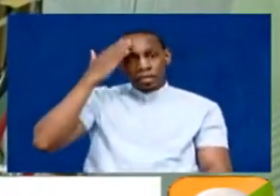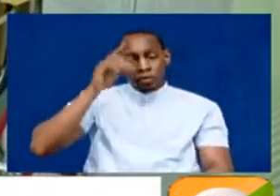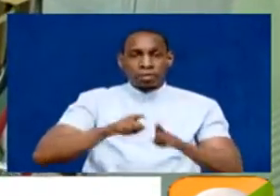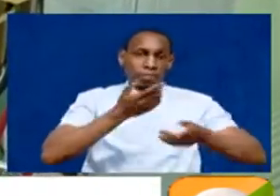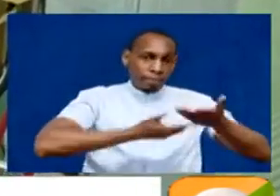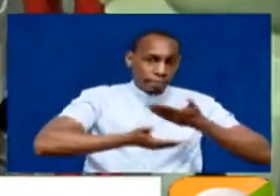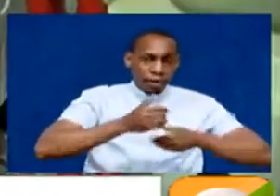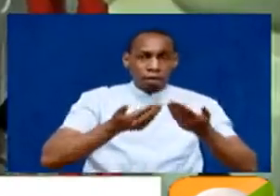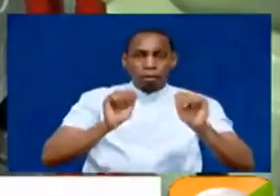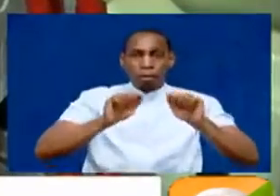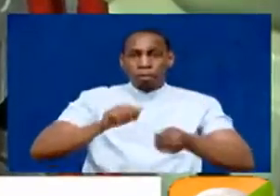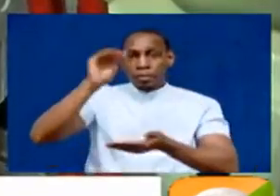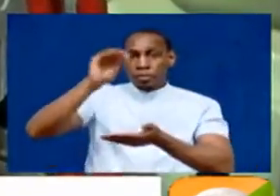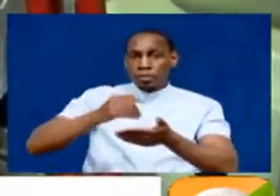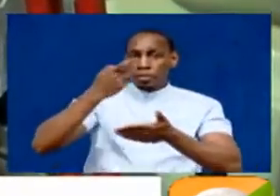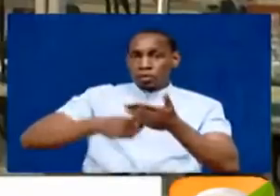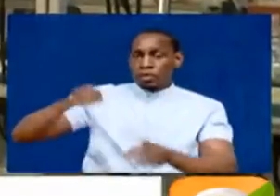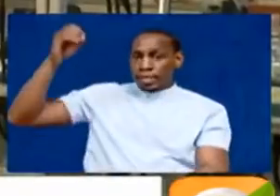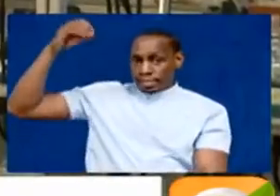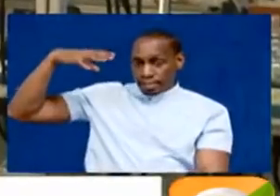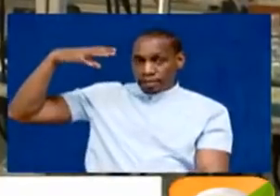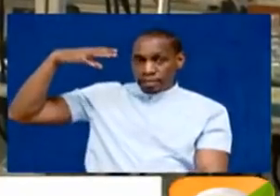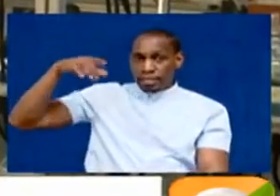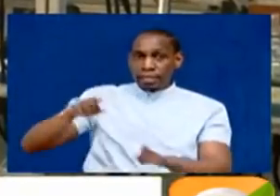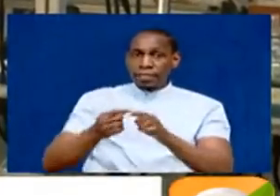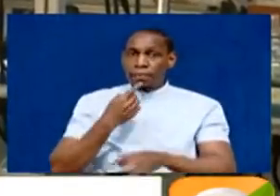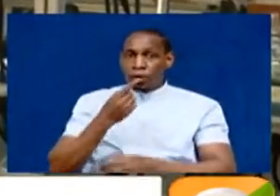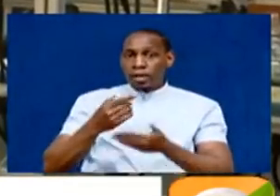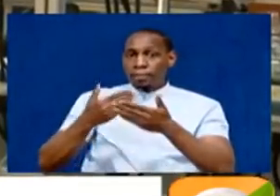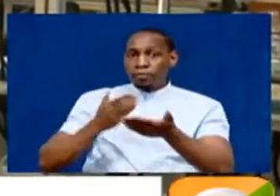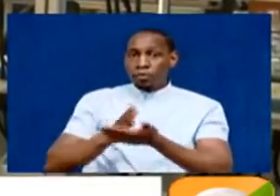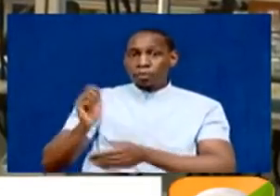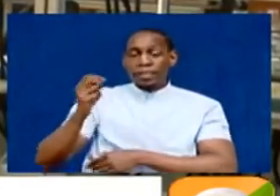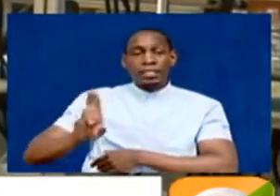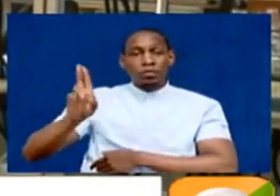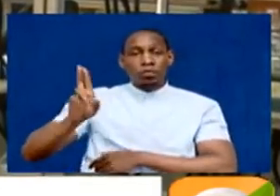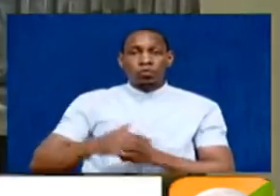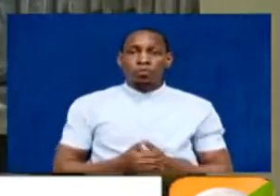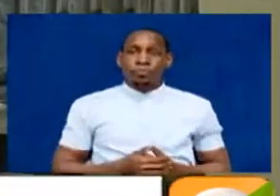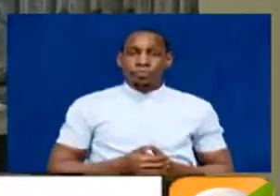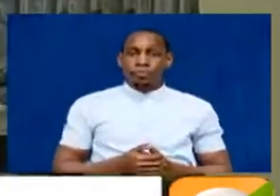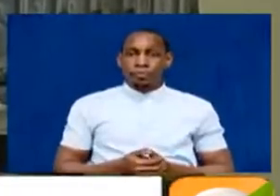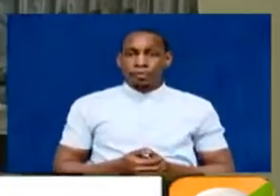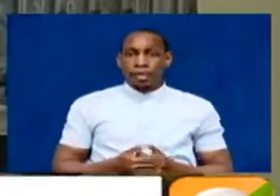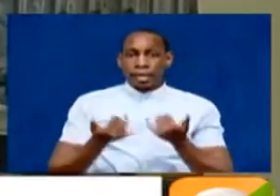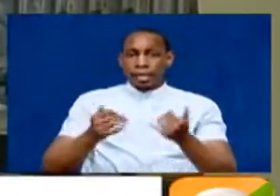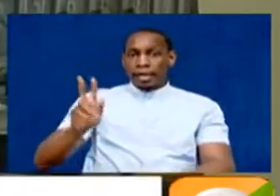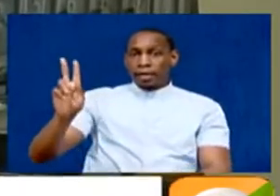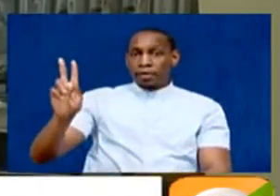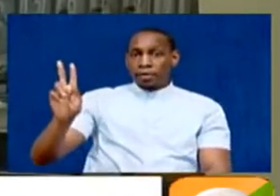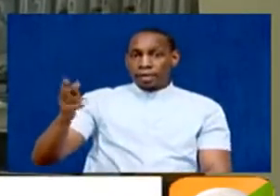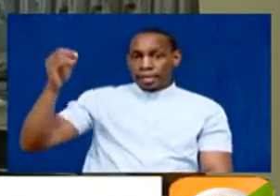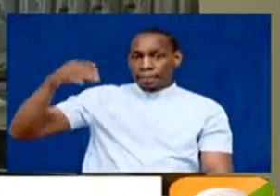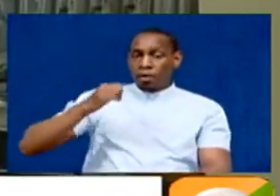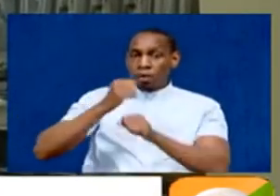and engage on how to bring down electricity tariffs as directed by President Uhuru Kenyatta. With Kenya Power's